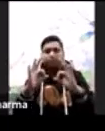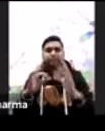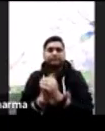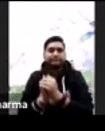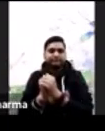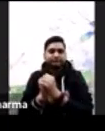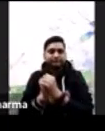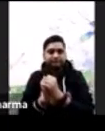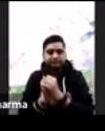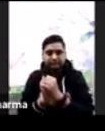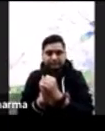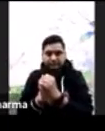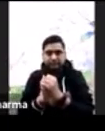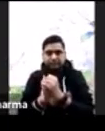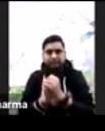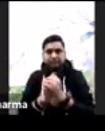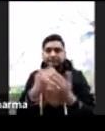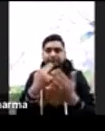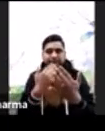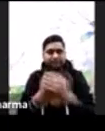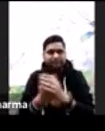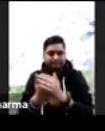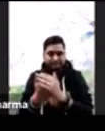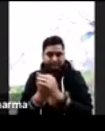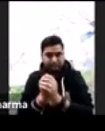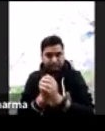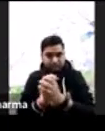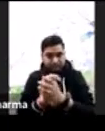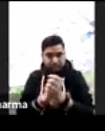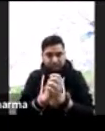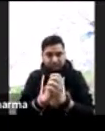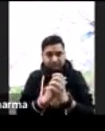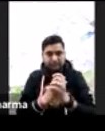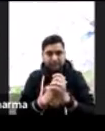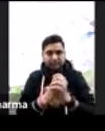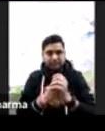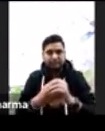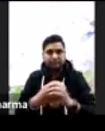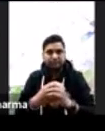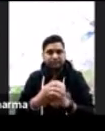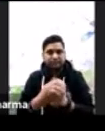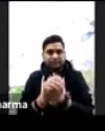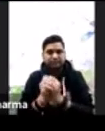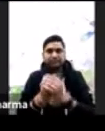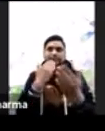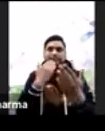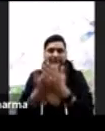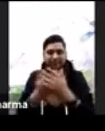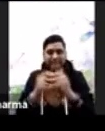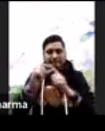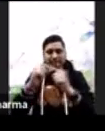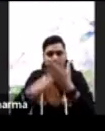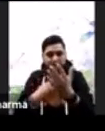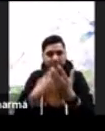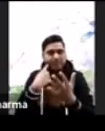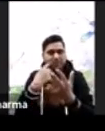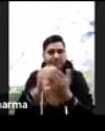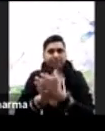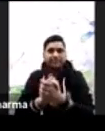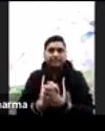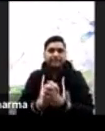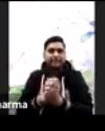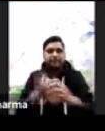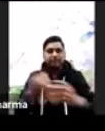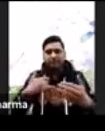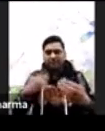which means endurance in Sanskrit. Wonderful. Thank you so much, Doctor. And taking this